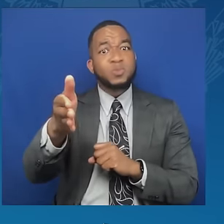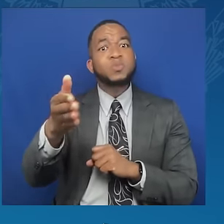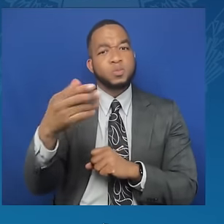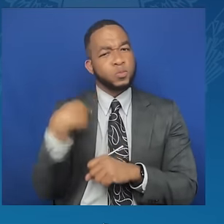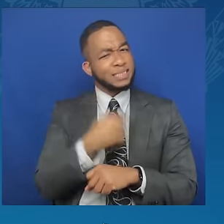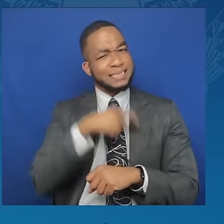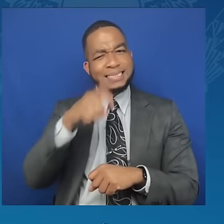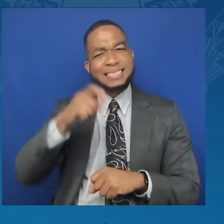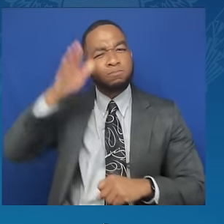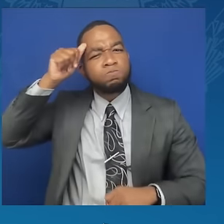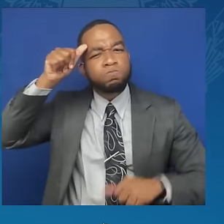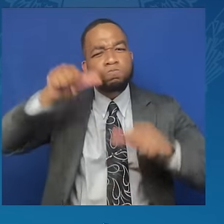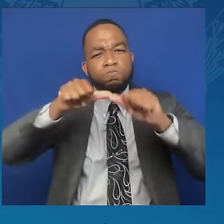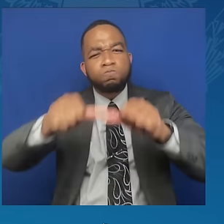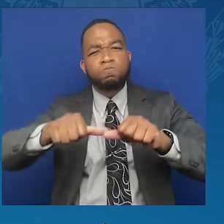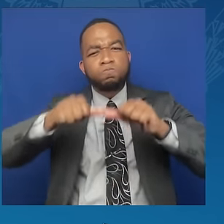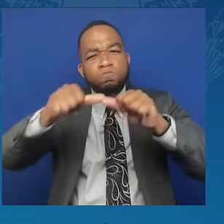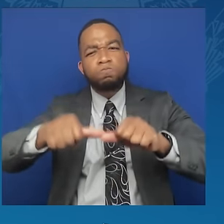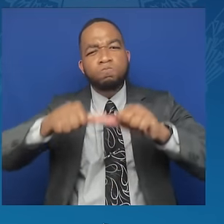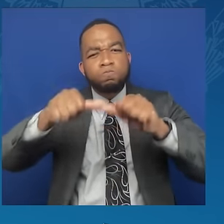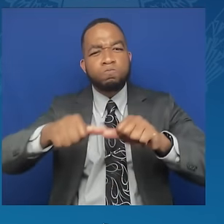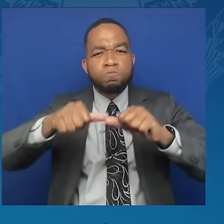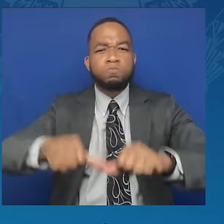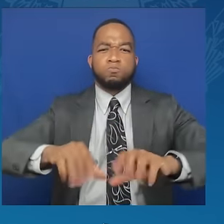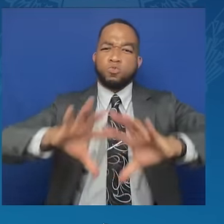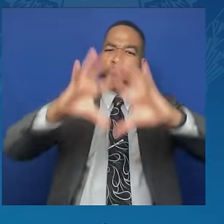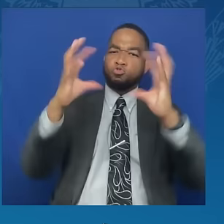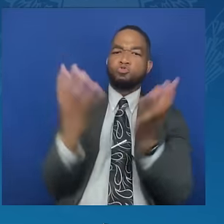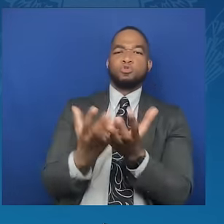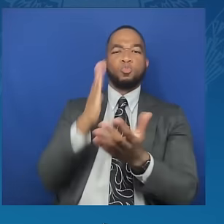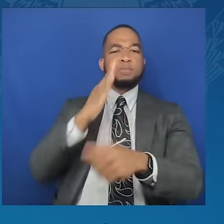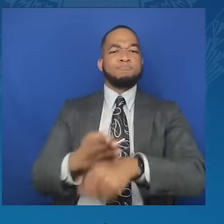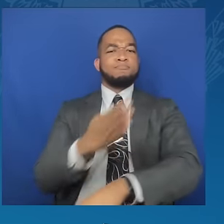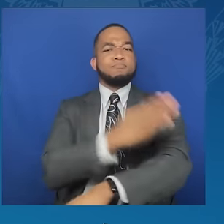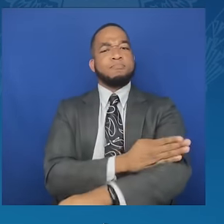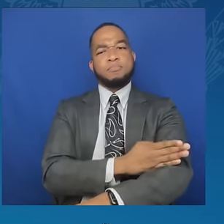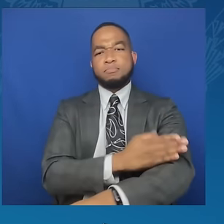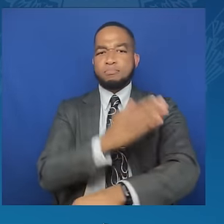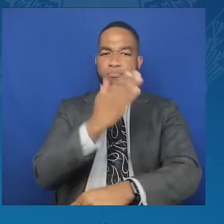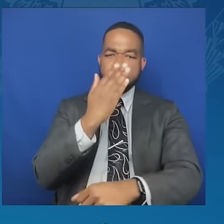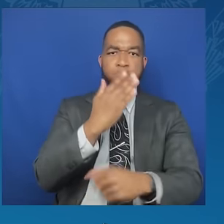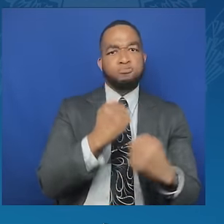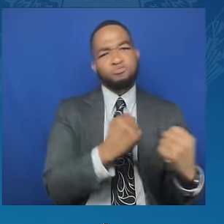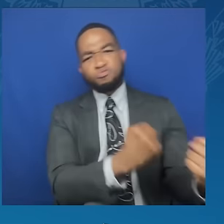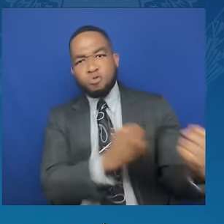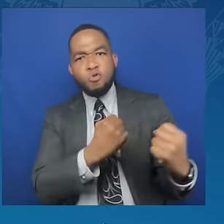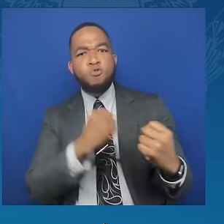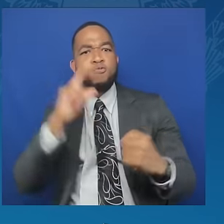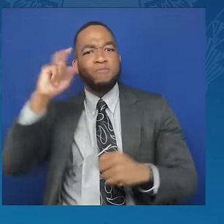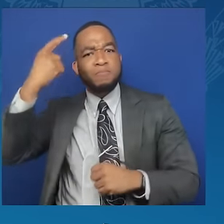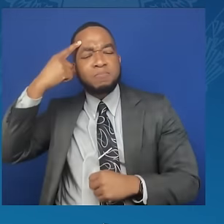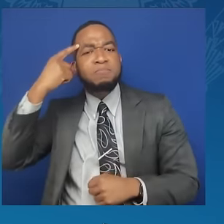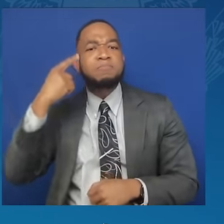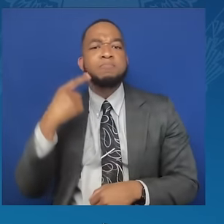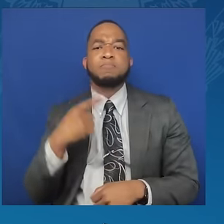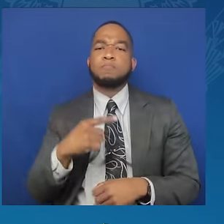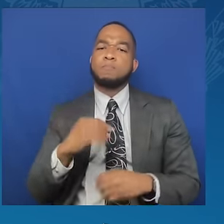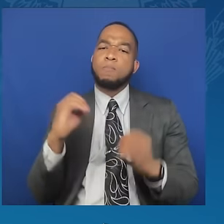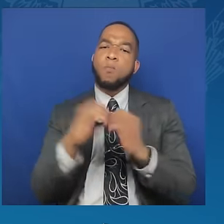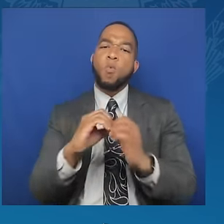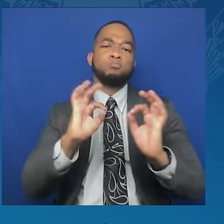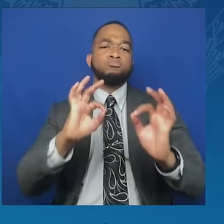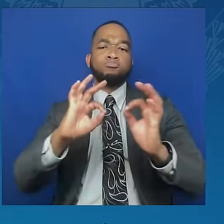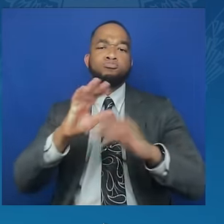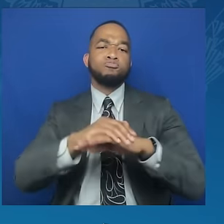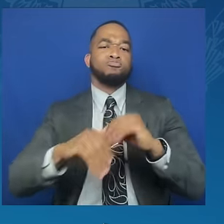dignity, stronger democracy for all, and a more perfect union. And may they be inspired to do the